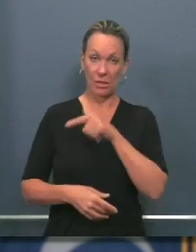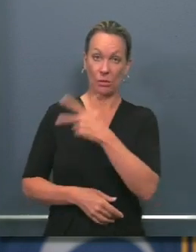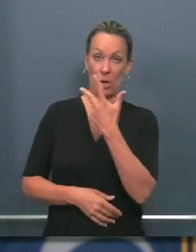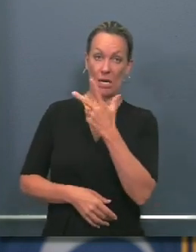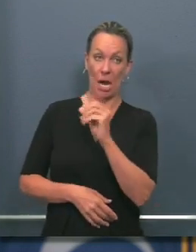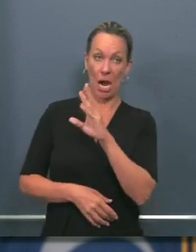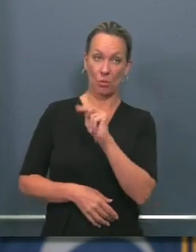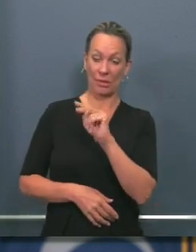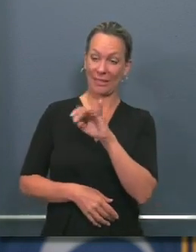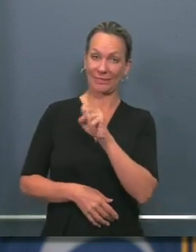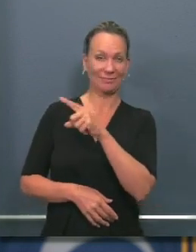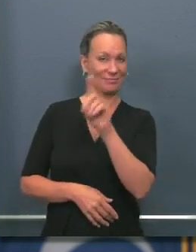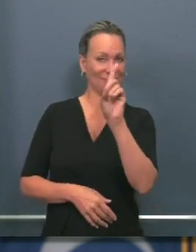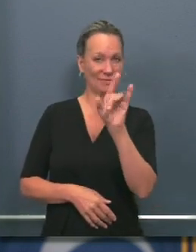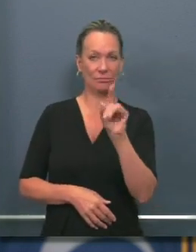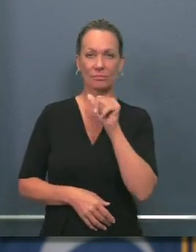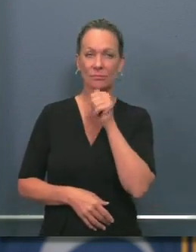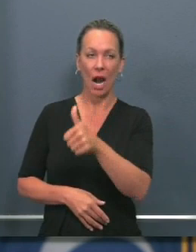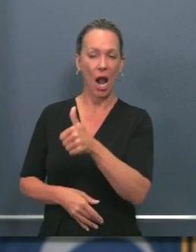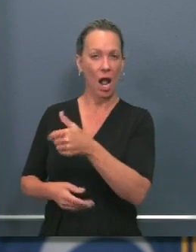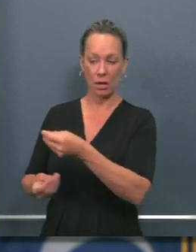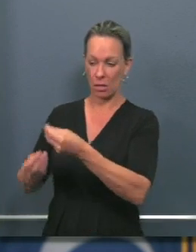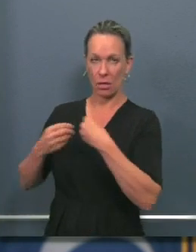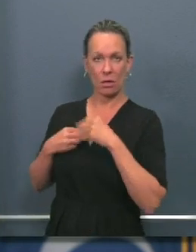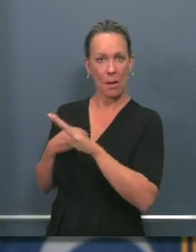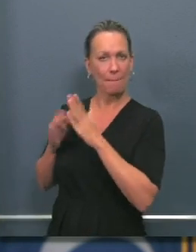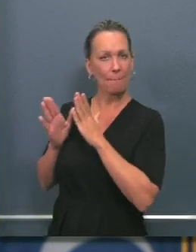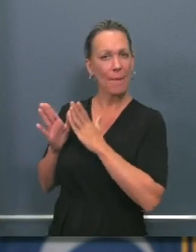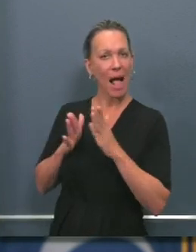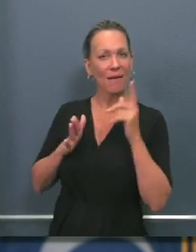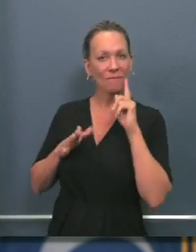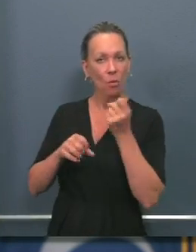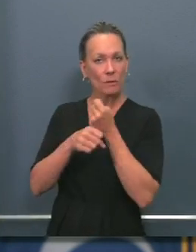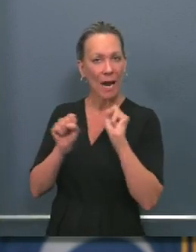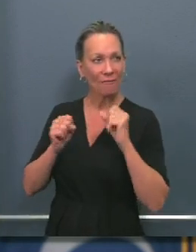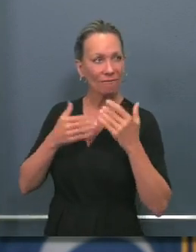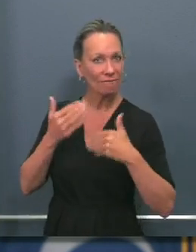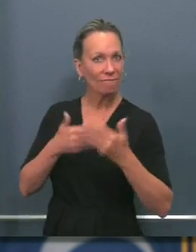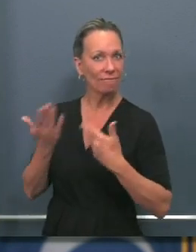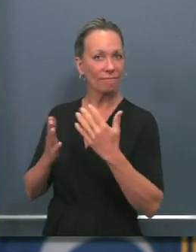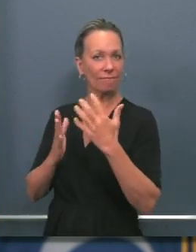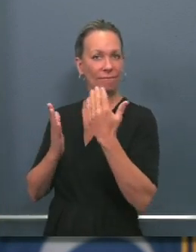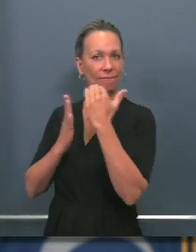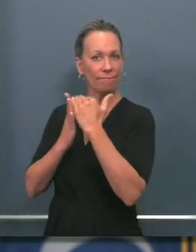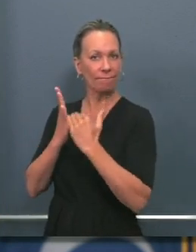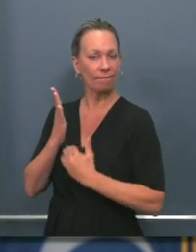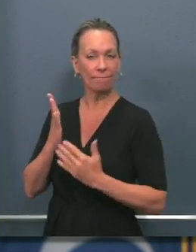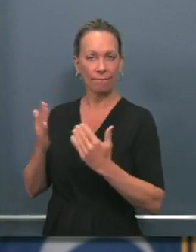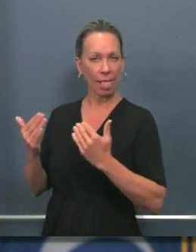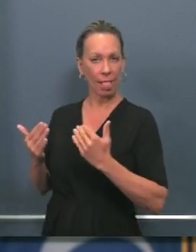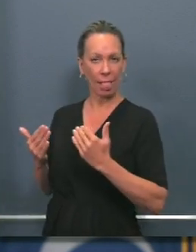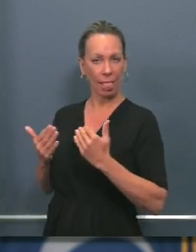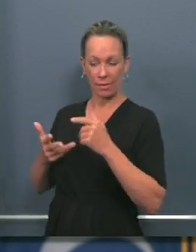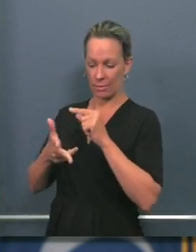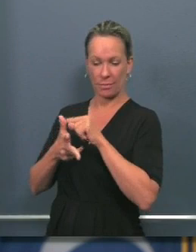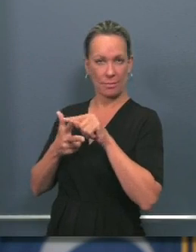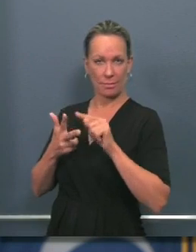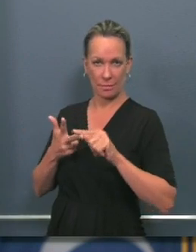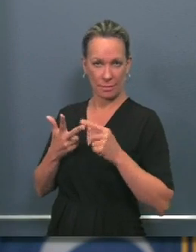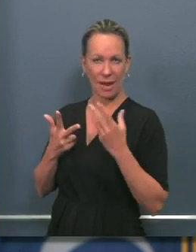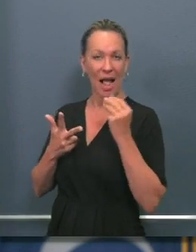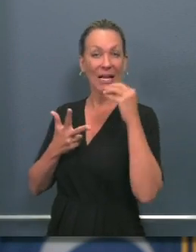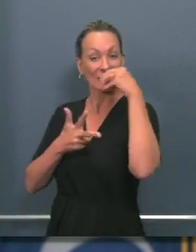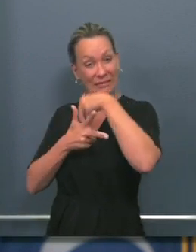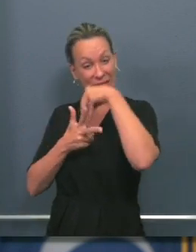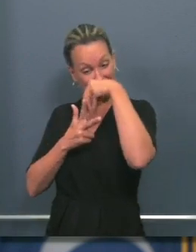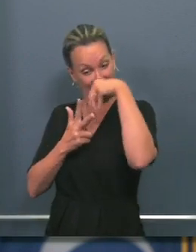move forward with attestations that haven't yet for different reasons. Again, we continue to work with those counties to work through those issues